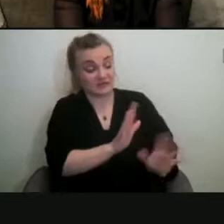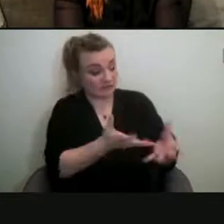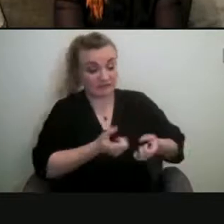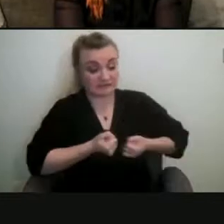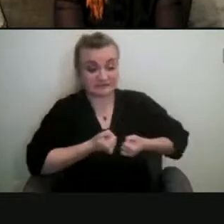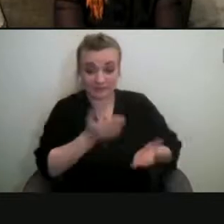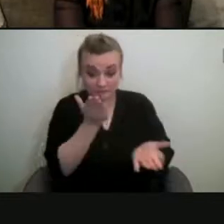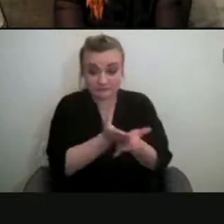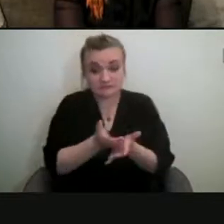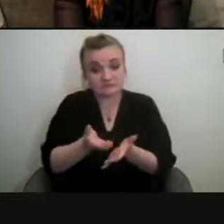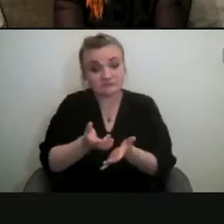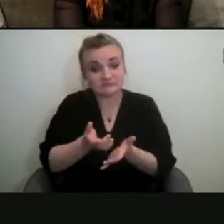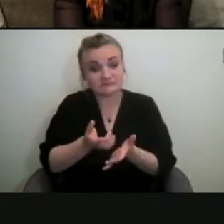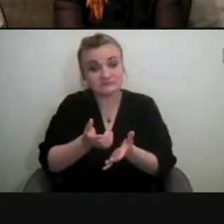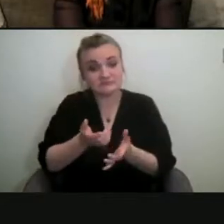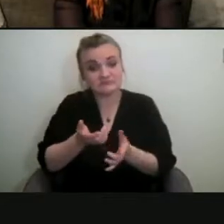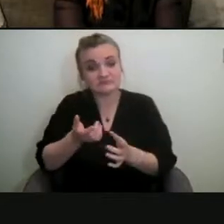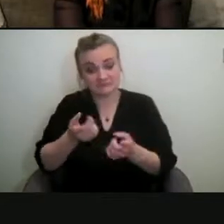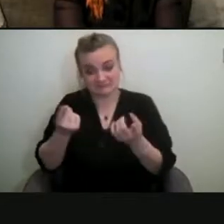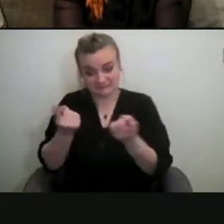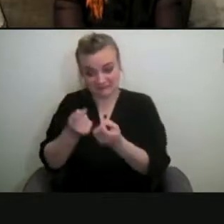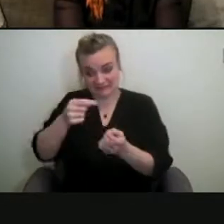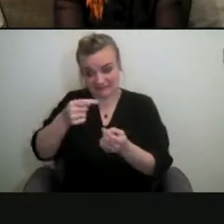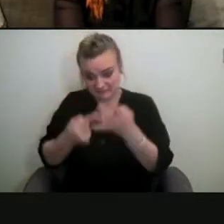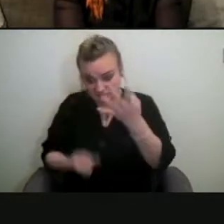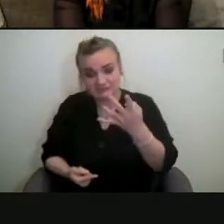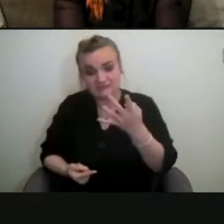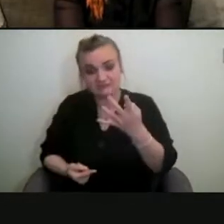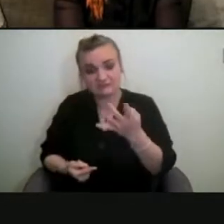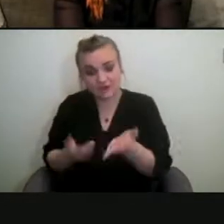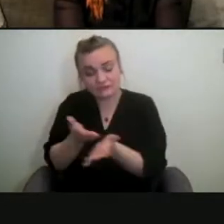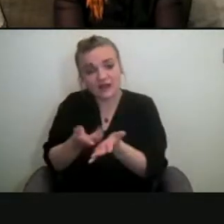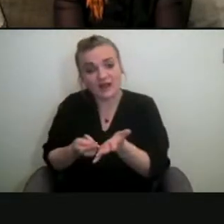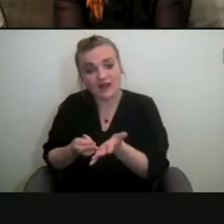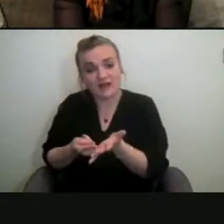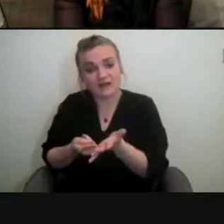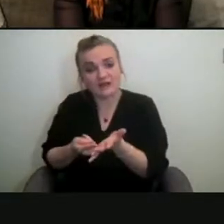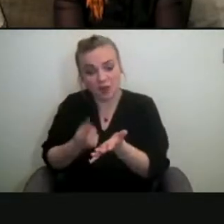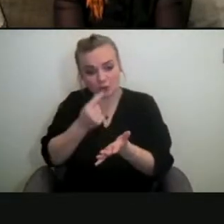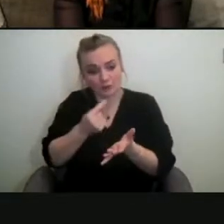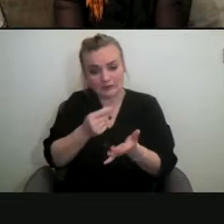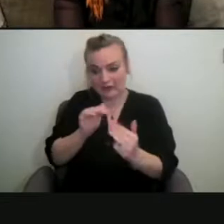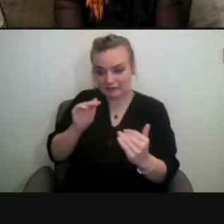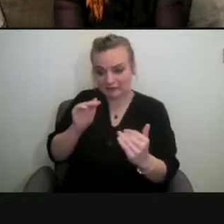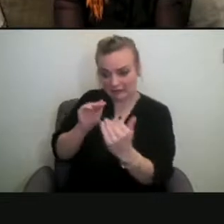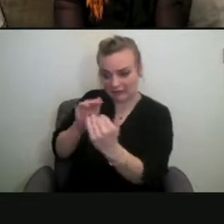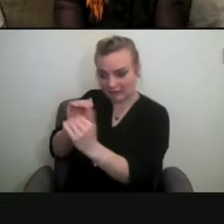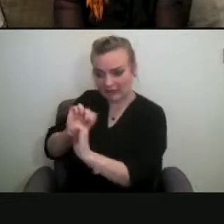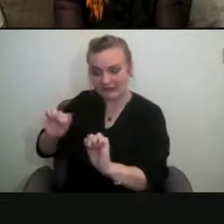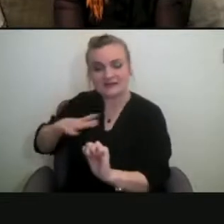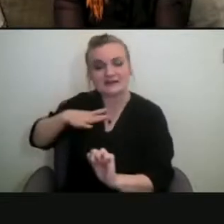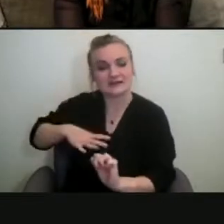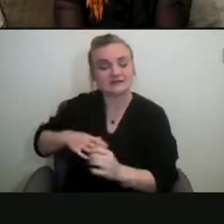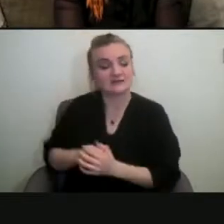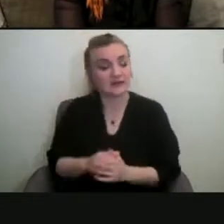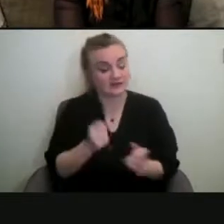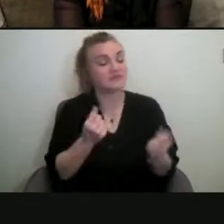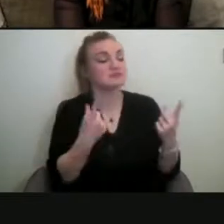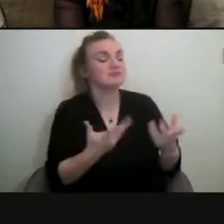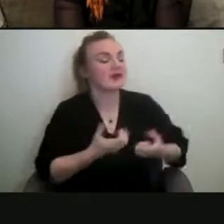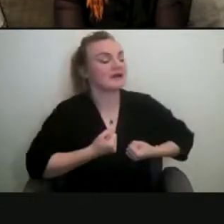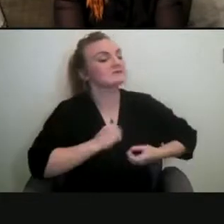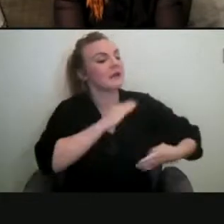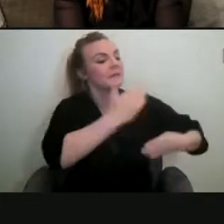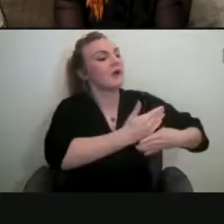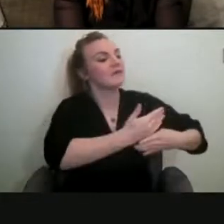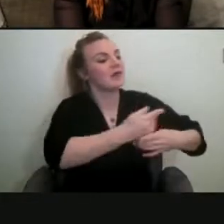exist, you can learn how to change them. And I think that applies to everyone's needs. Like if you're willing to accept that these barriers do exist, you can